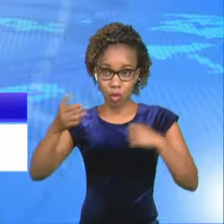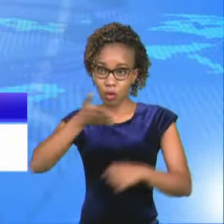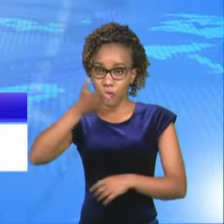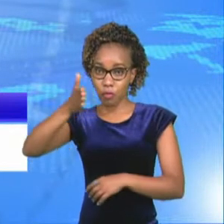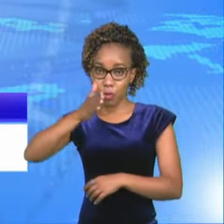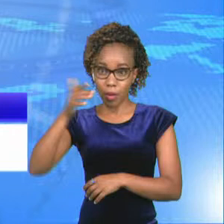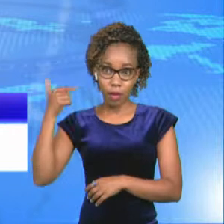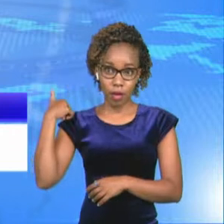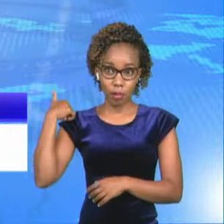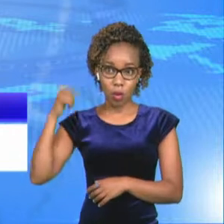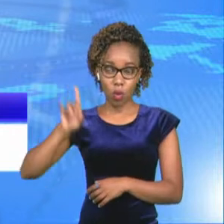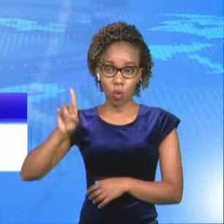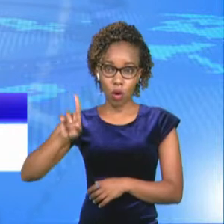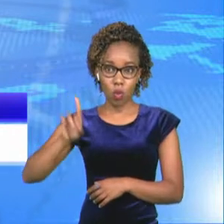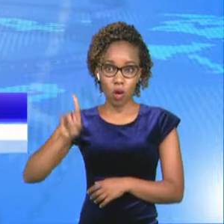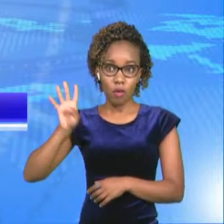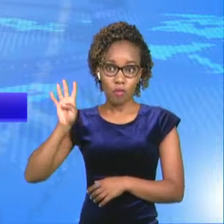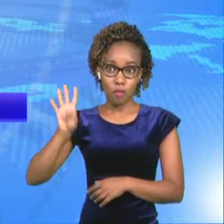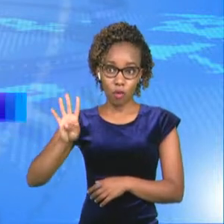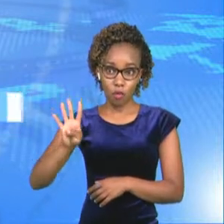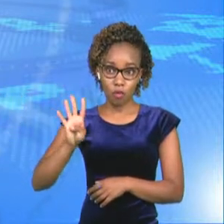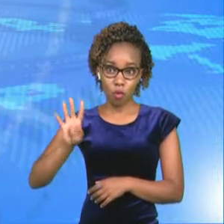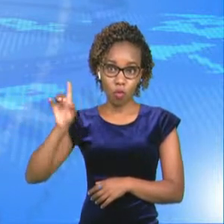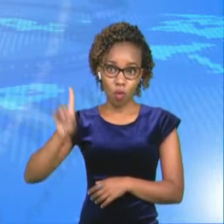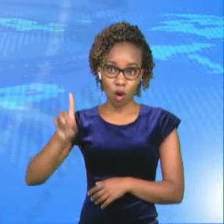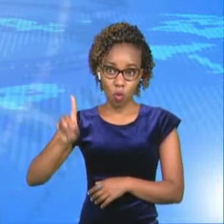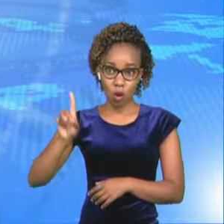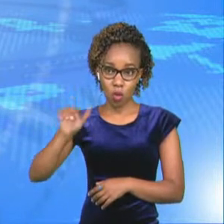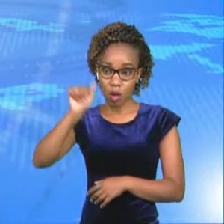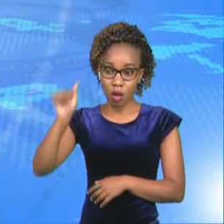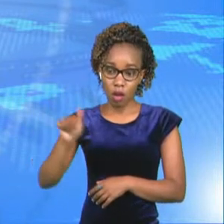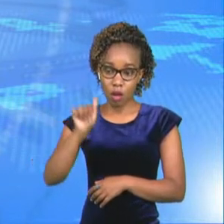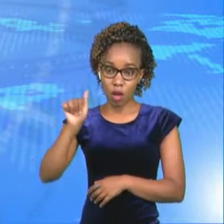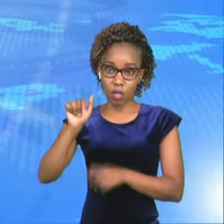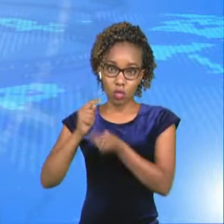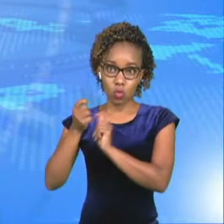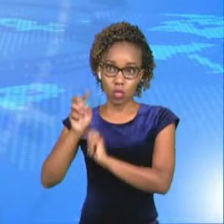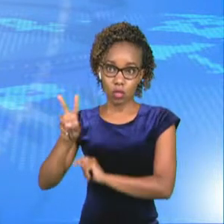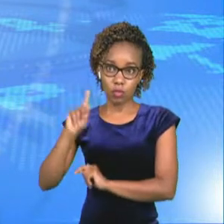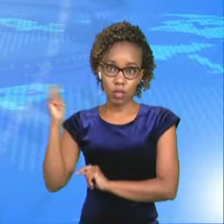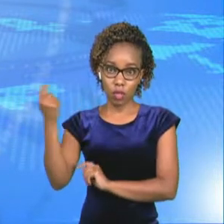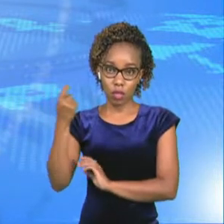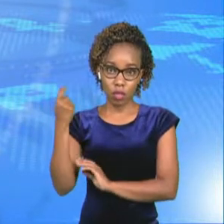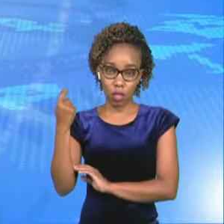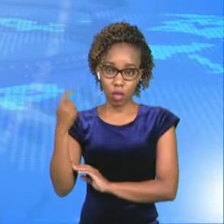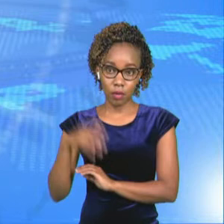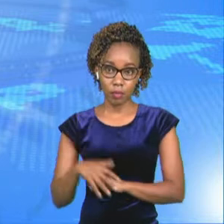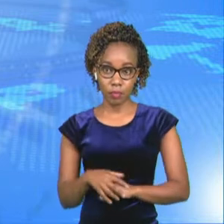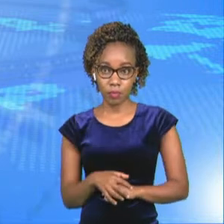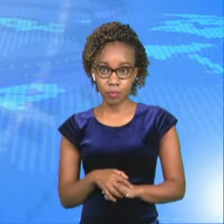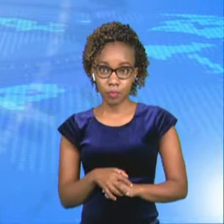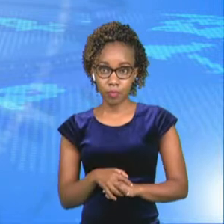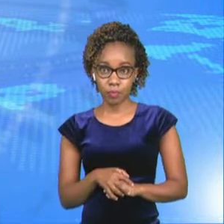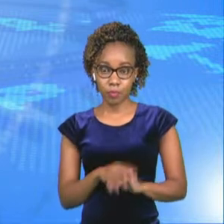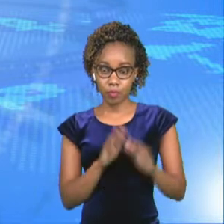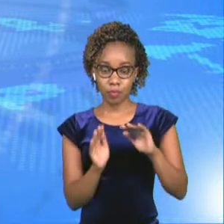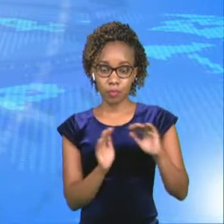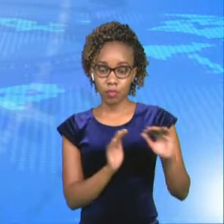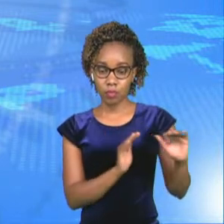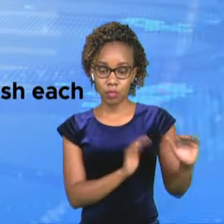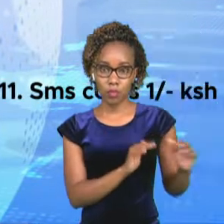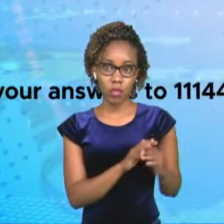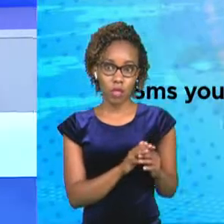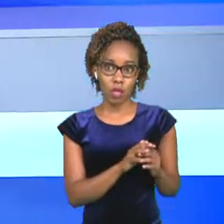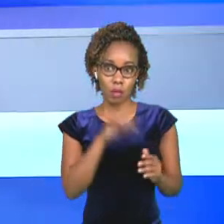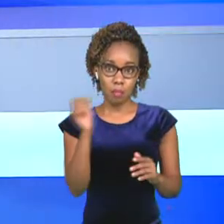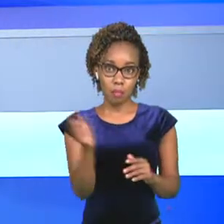our SMS line 111 and at Switch TV Kenya and at Lincoln Wumbogo on all my social media handles. Moving on, a month